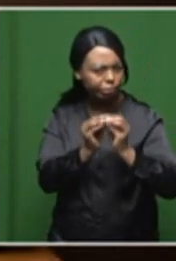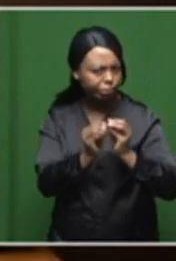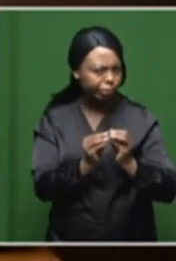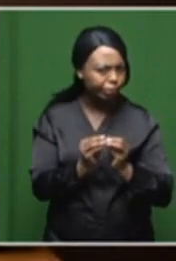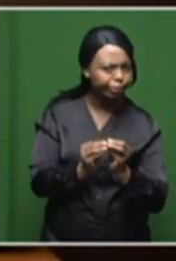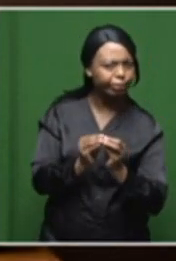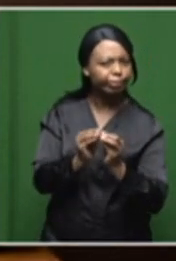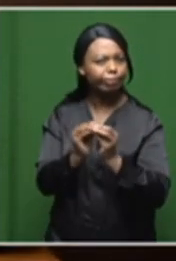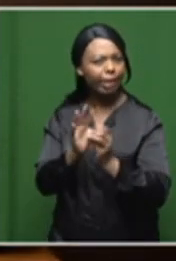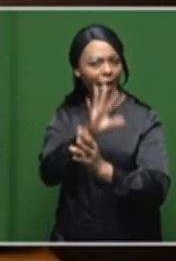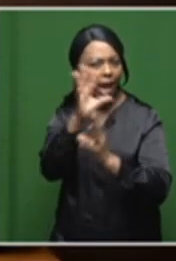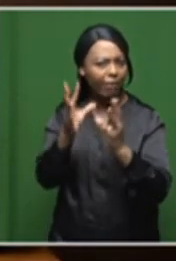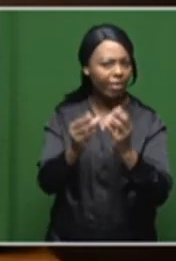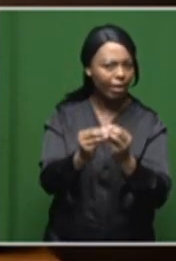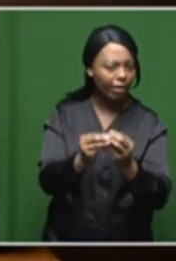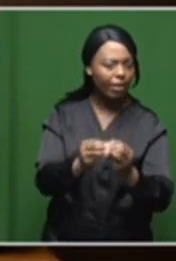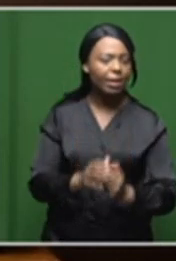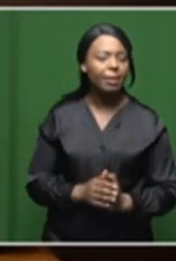together?